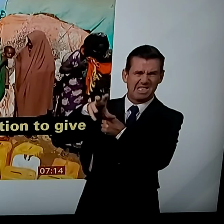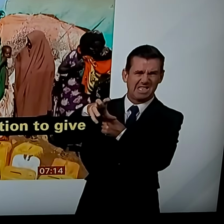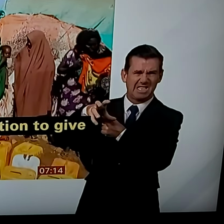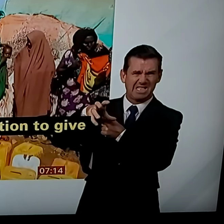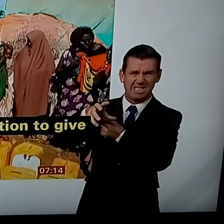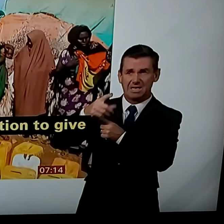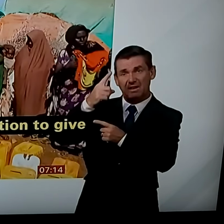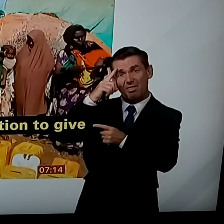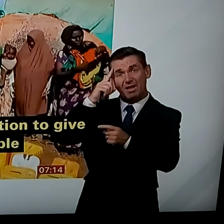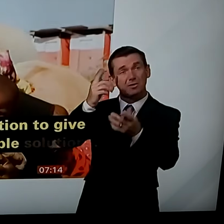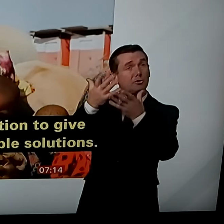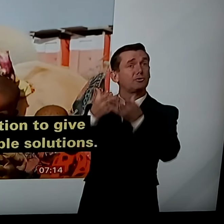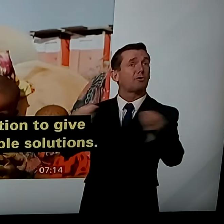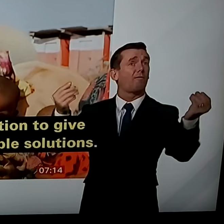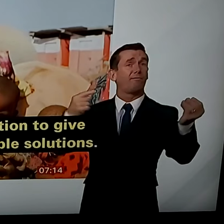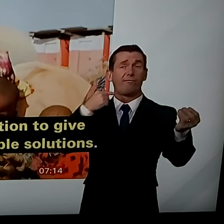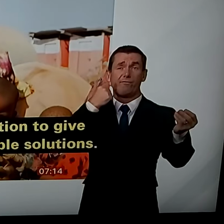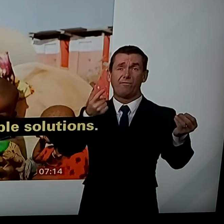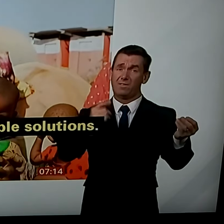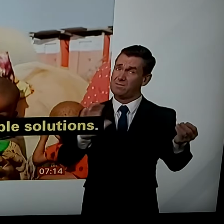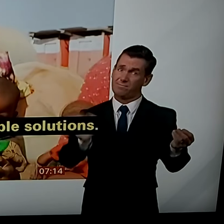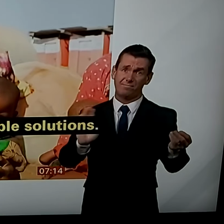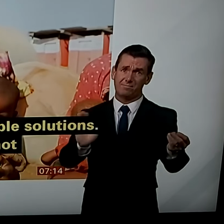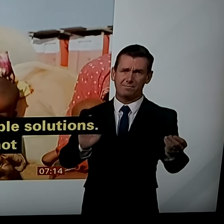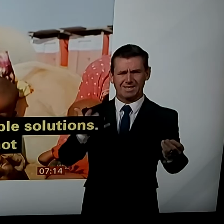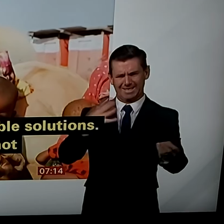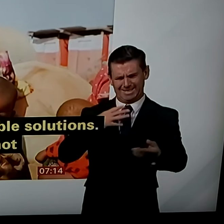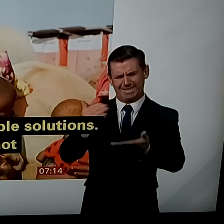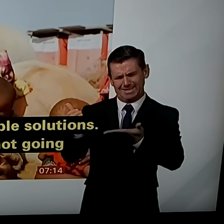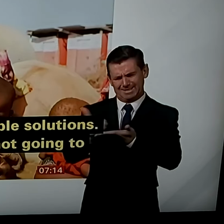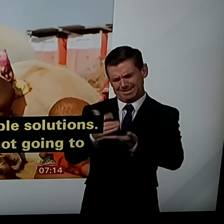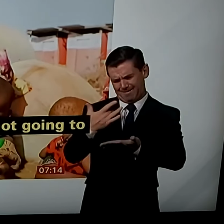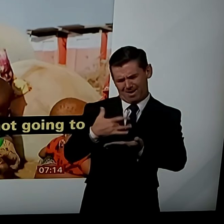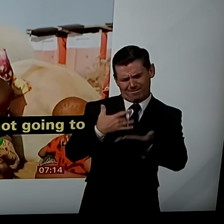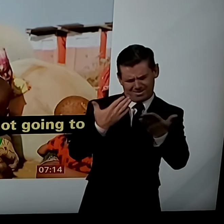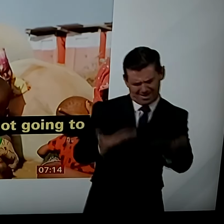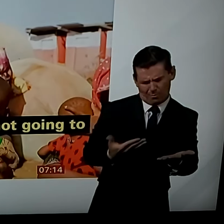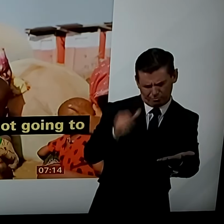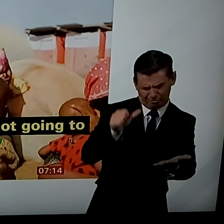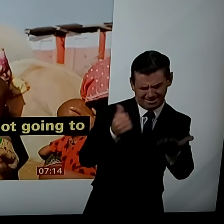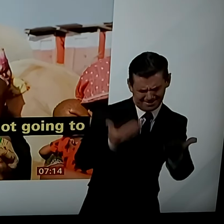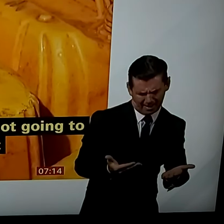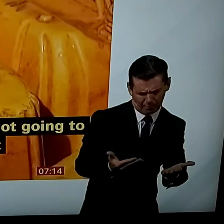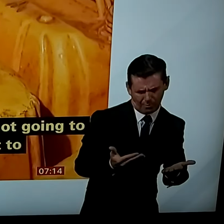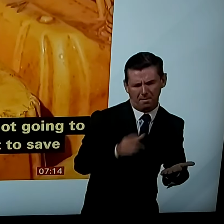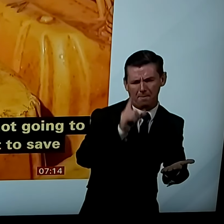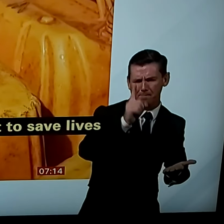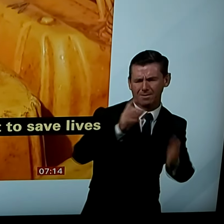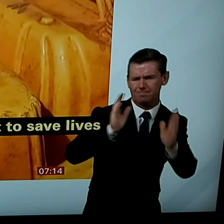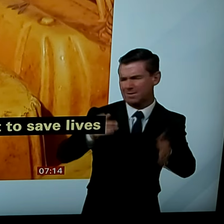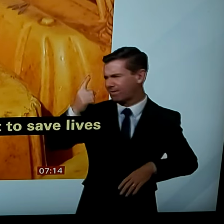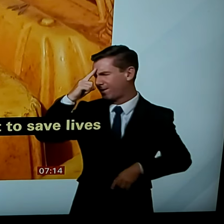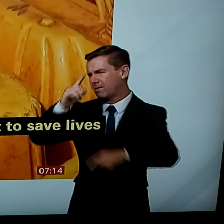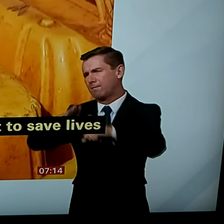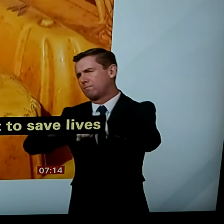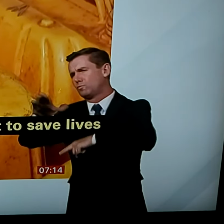going to go away. And so, of course, we must act to save lives now, the most important thing, but we must also act for the long